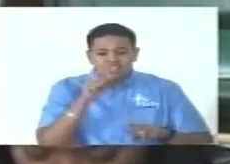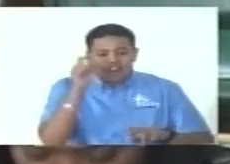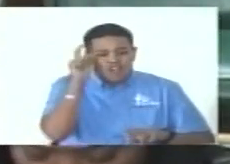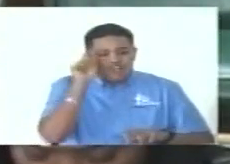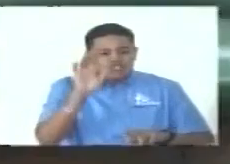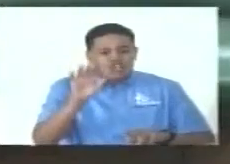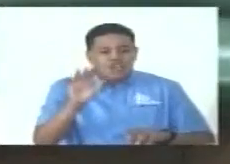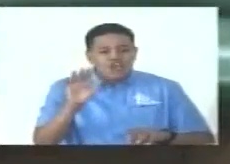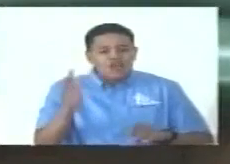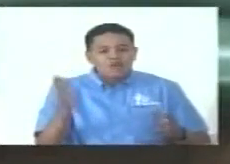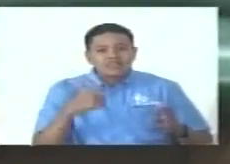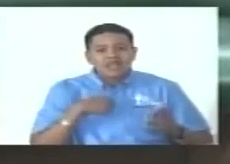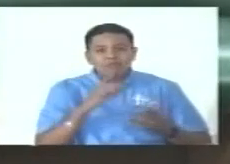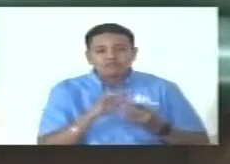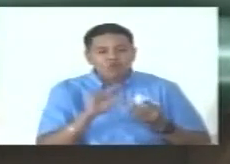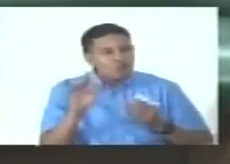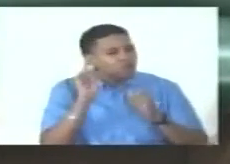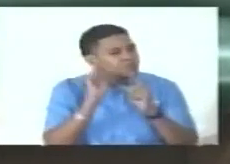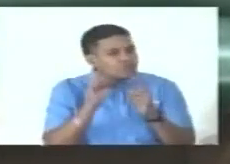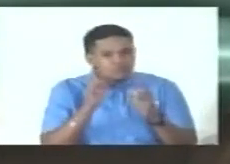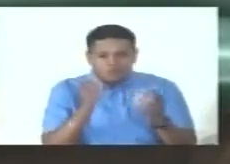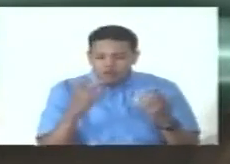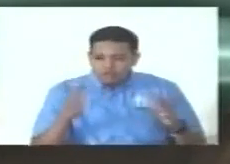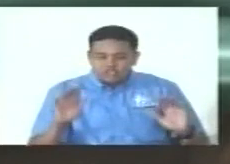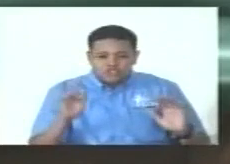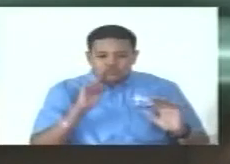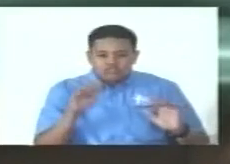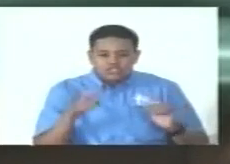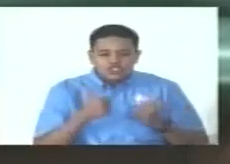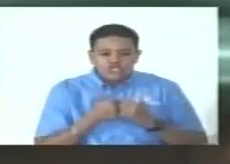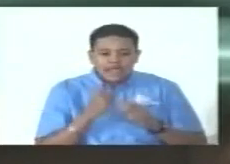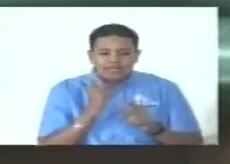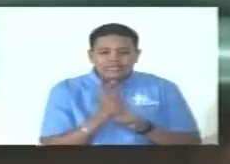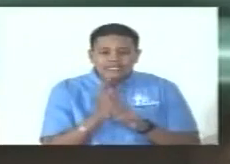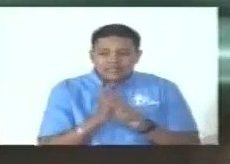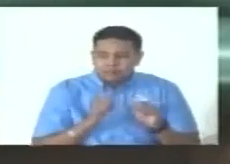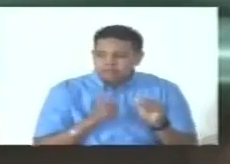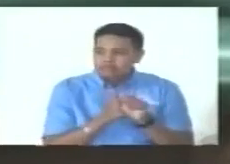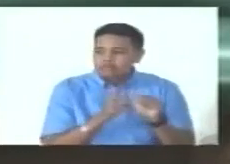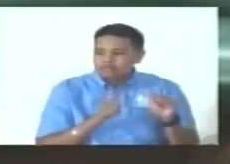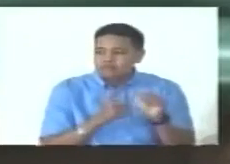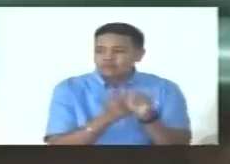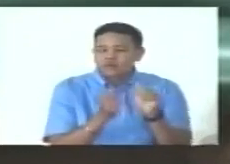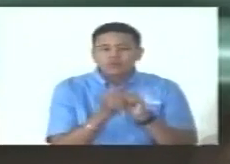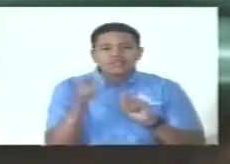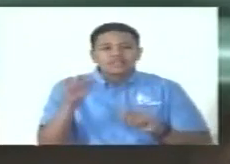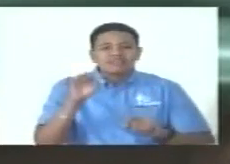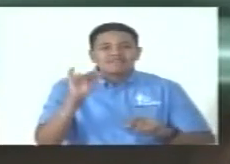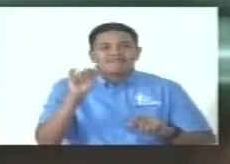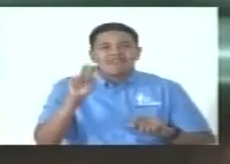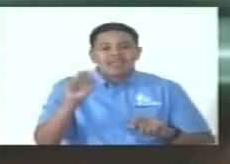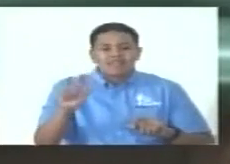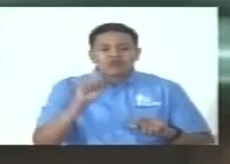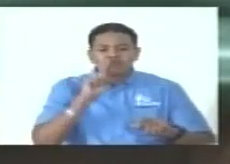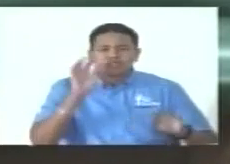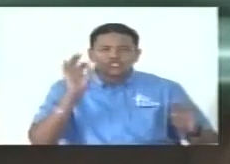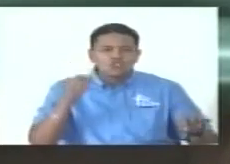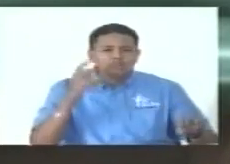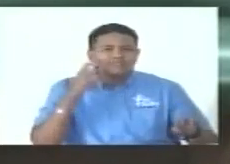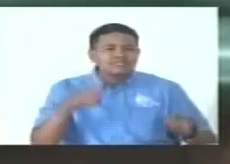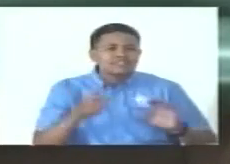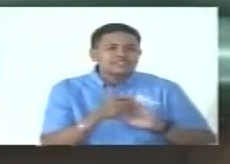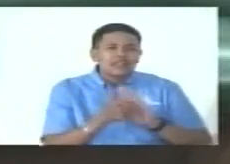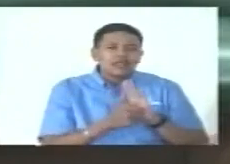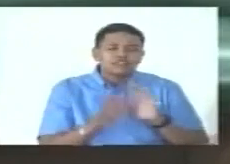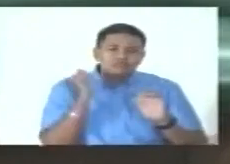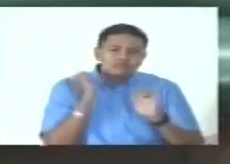understand what I'm talking about. It was challenging to keep up with her. She was so determined to see this